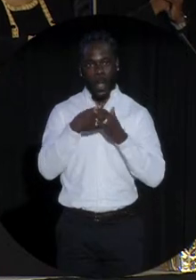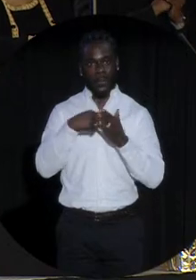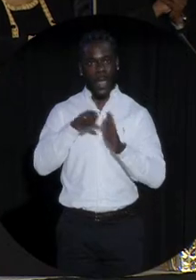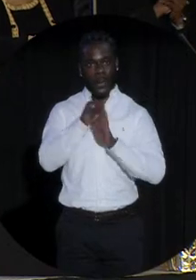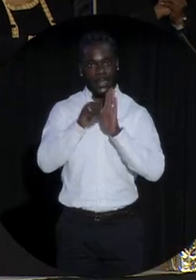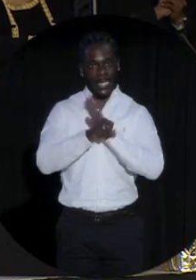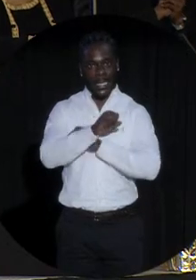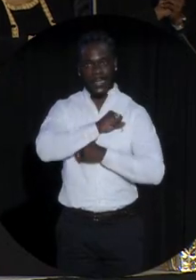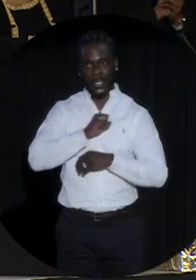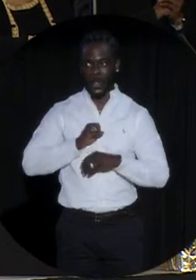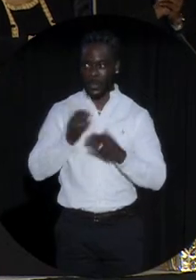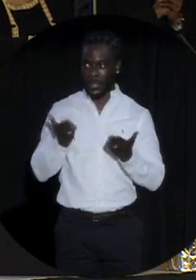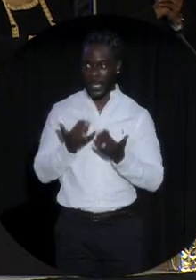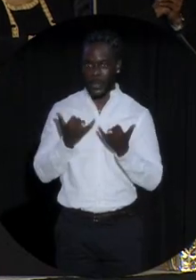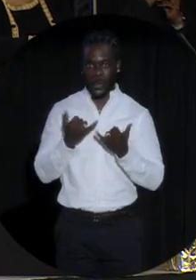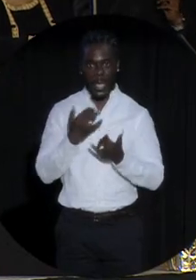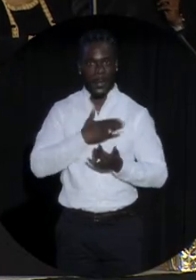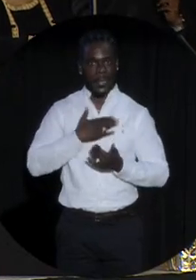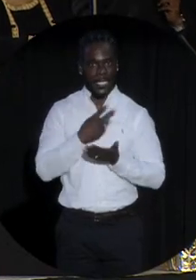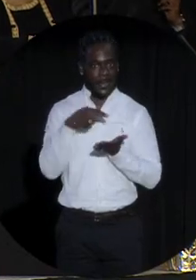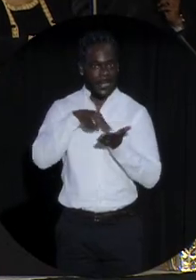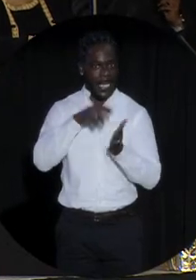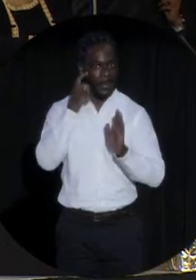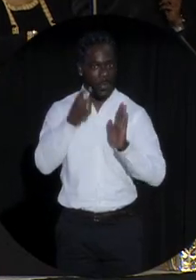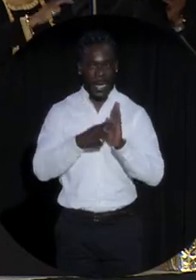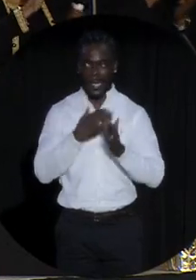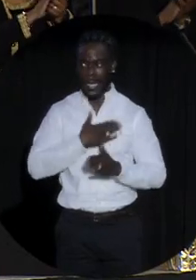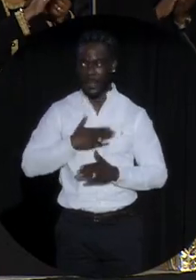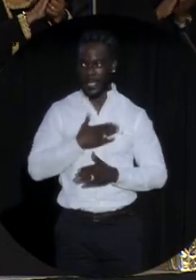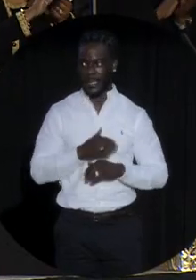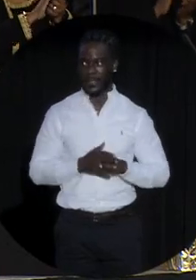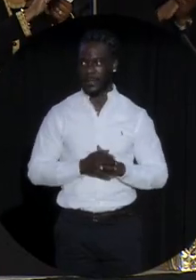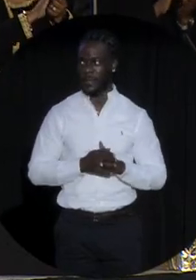are with us today, please stand and be recognized.